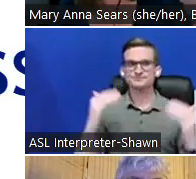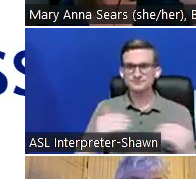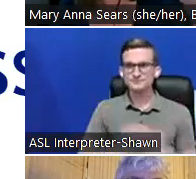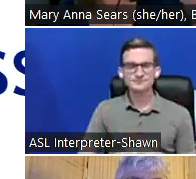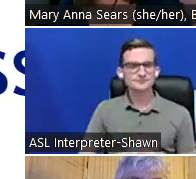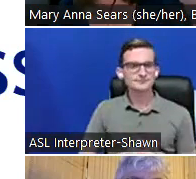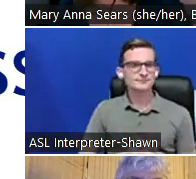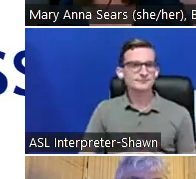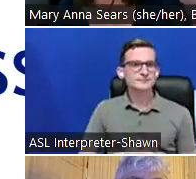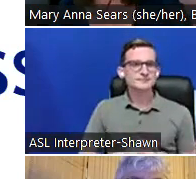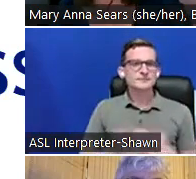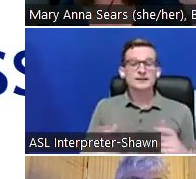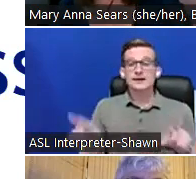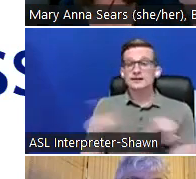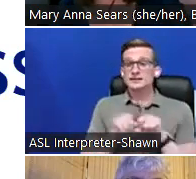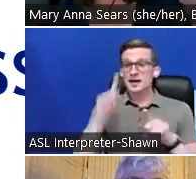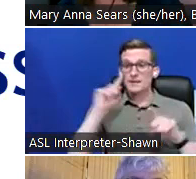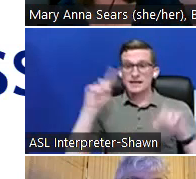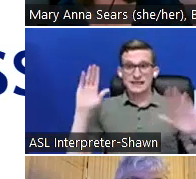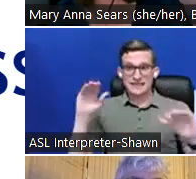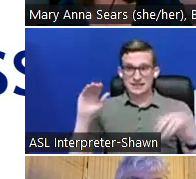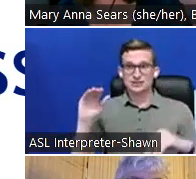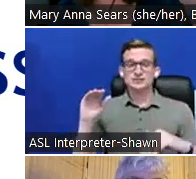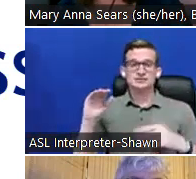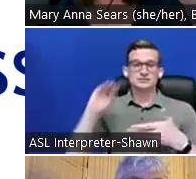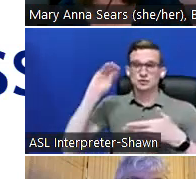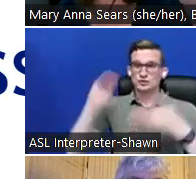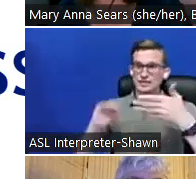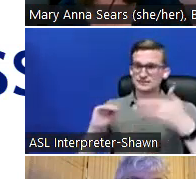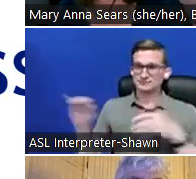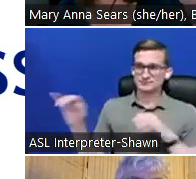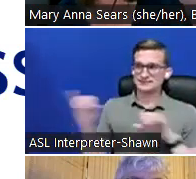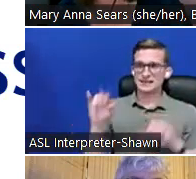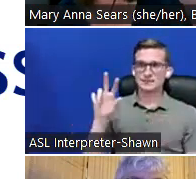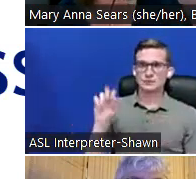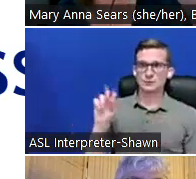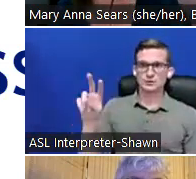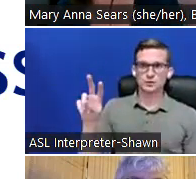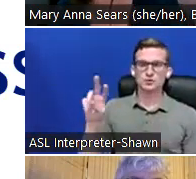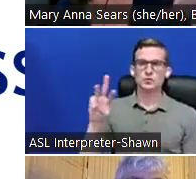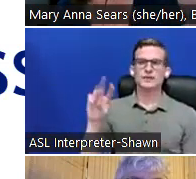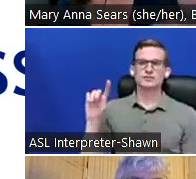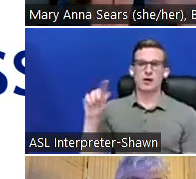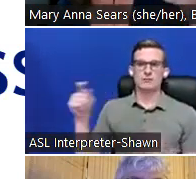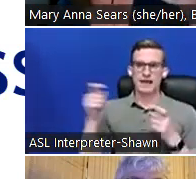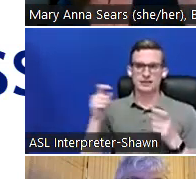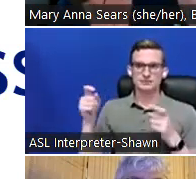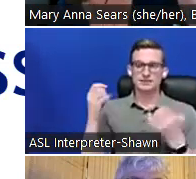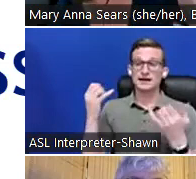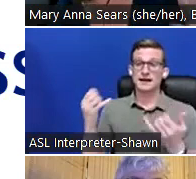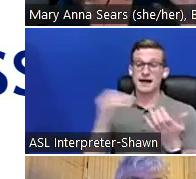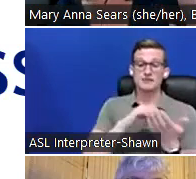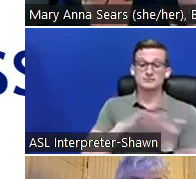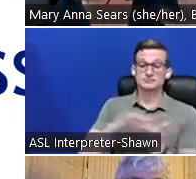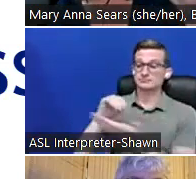So, and the same expectation, we have this written in as it is for 3.2 withdrawal management. And again, now that we have it in different sections, if this